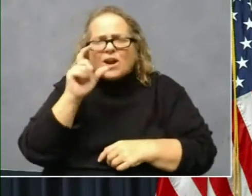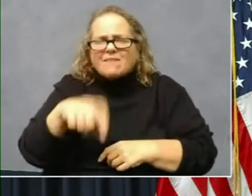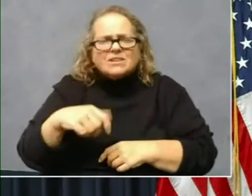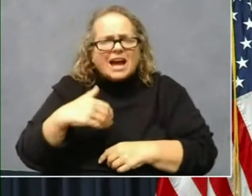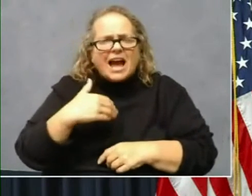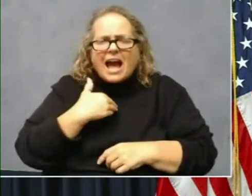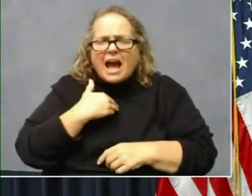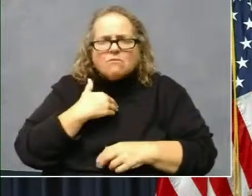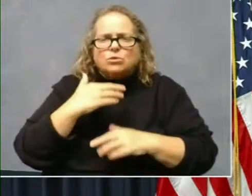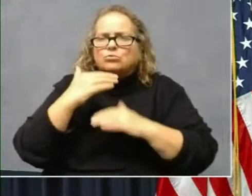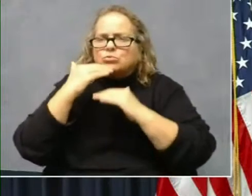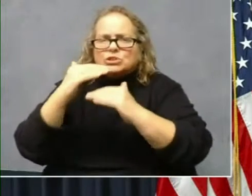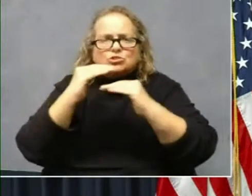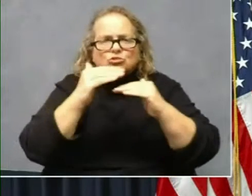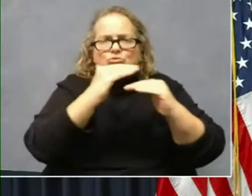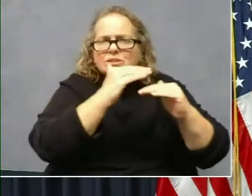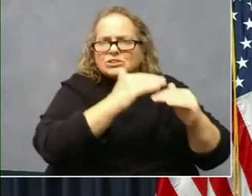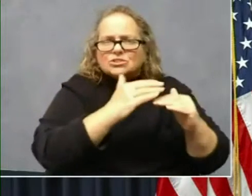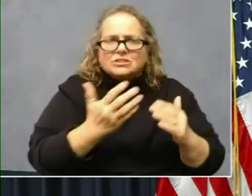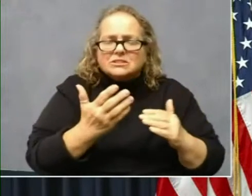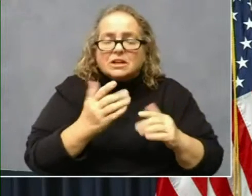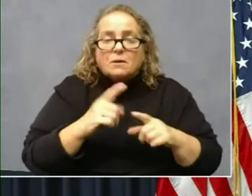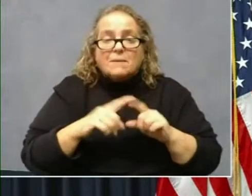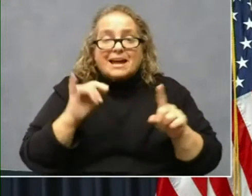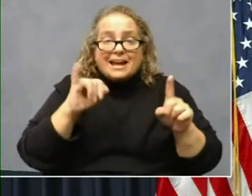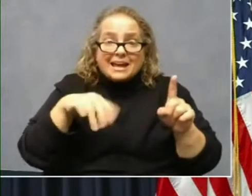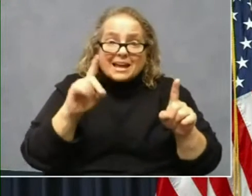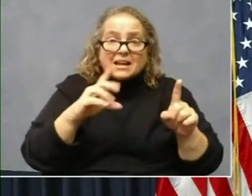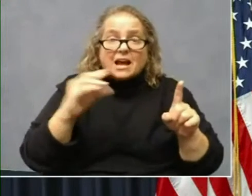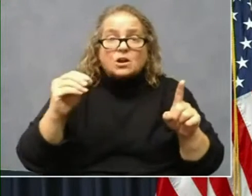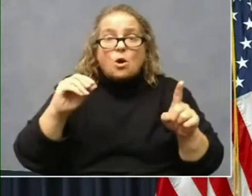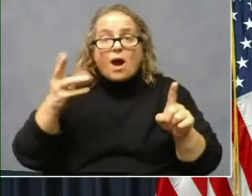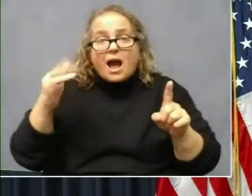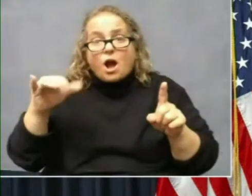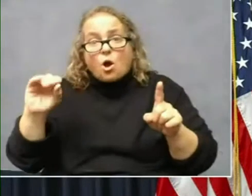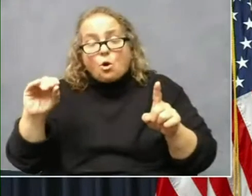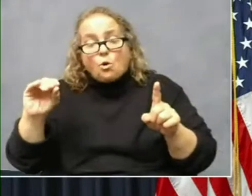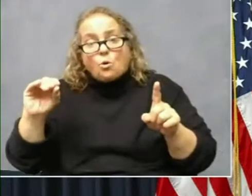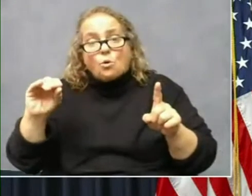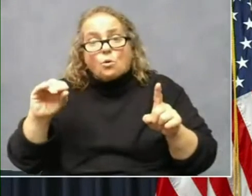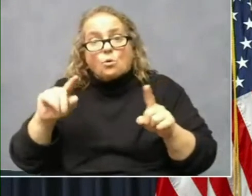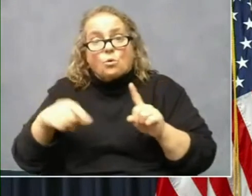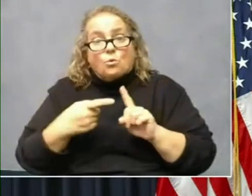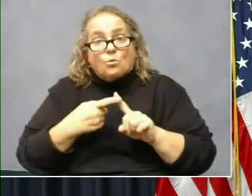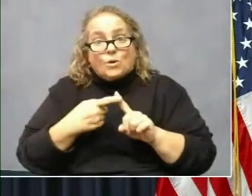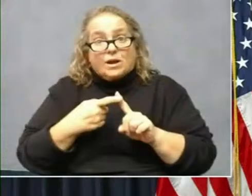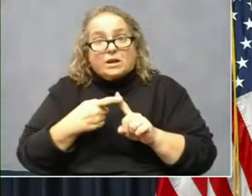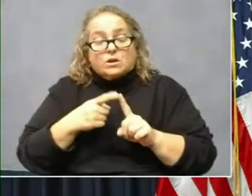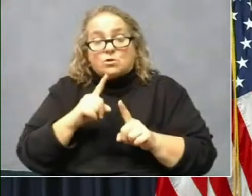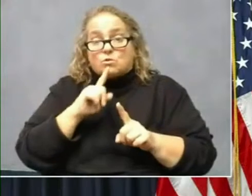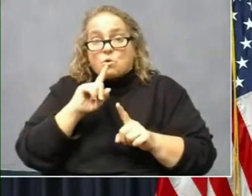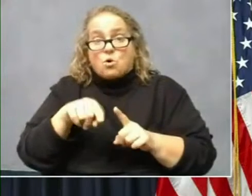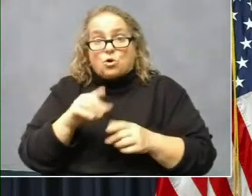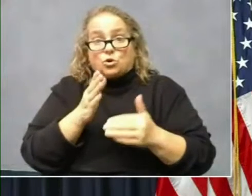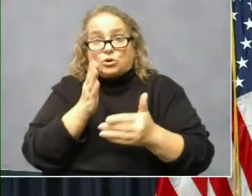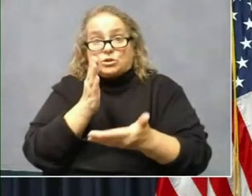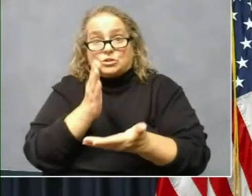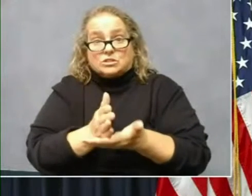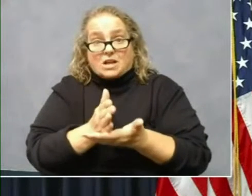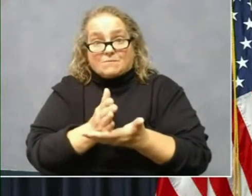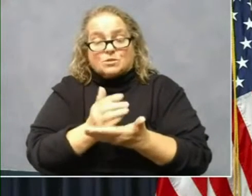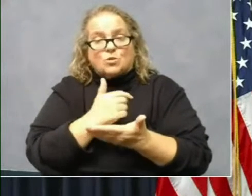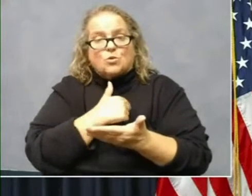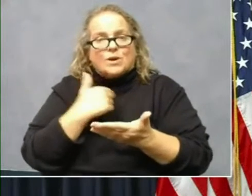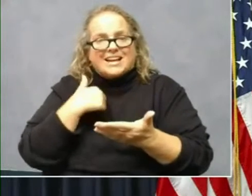limitations. Now, as it applies to Indiana and Ohio, when this order ends, we are still at or below